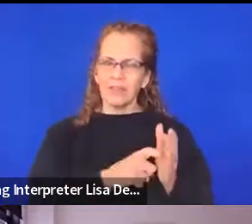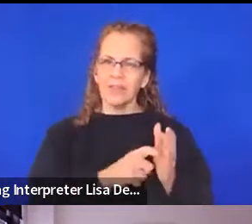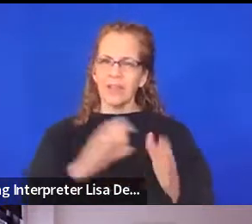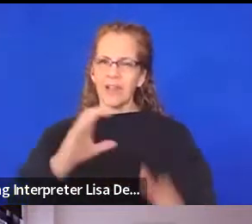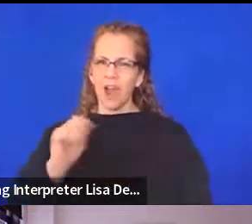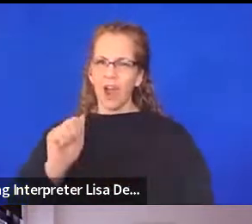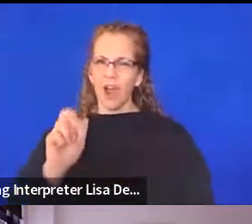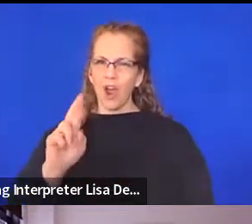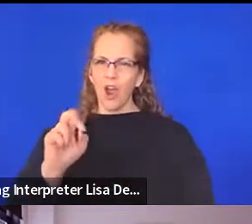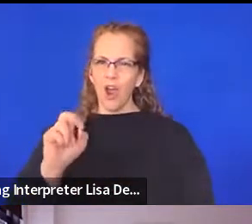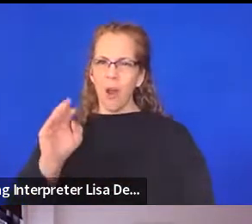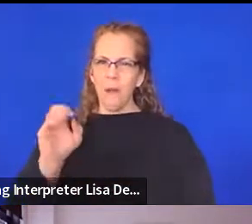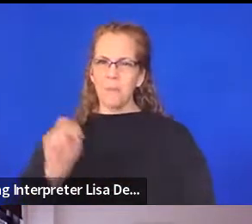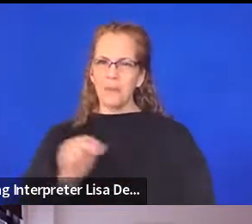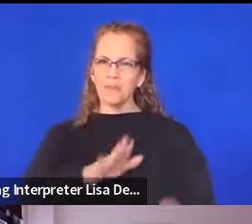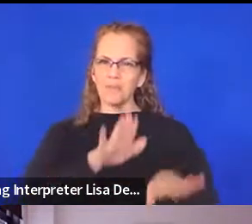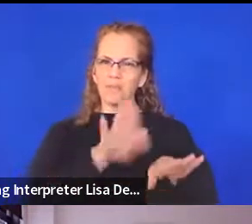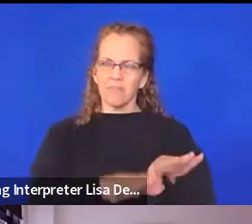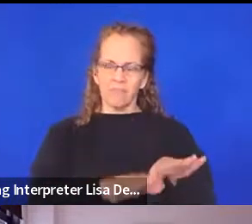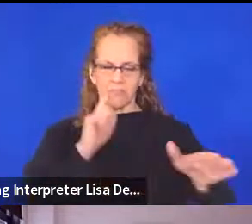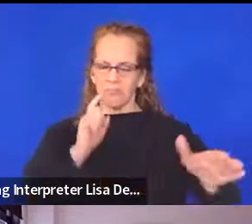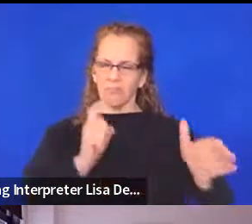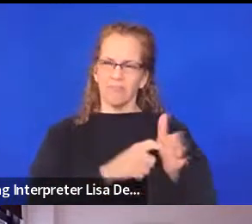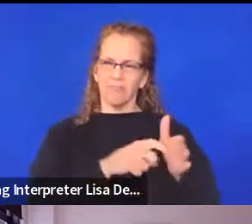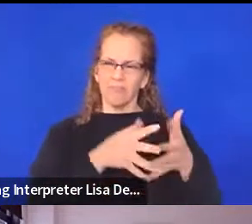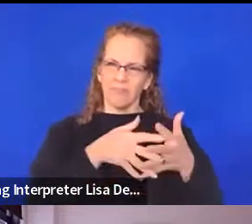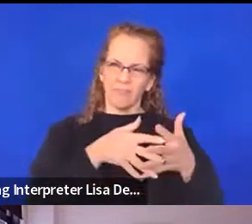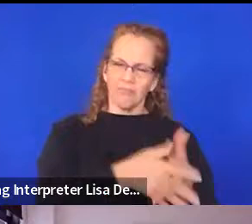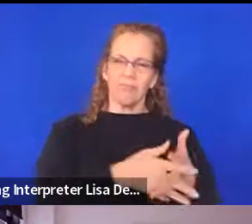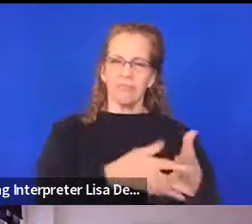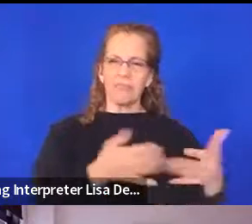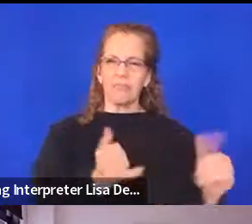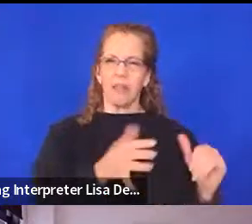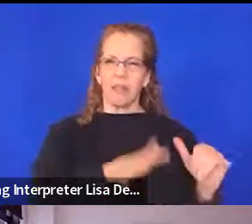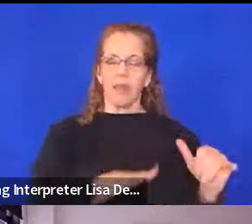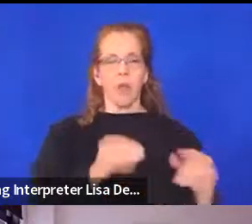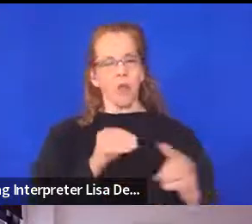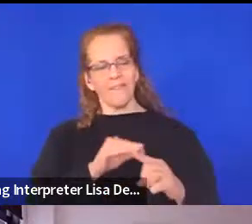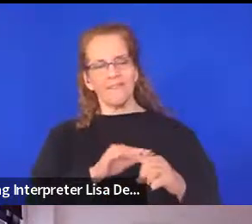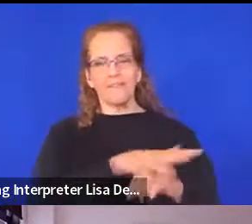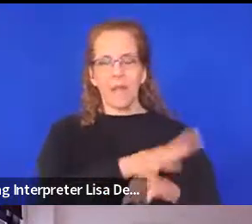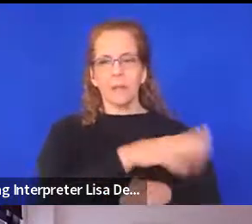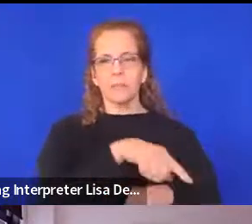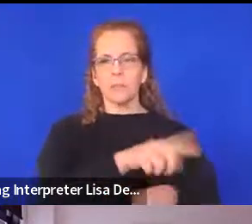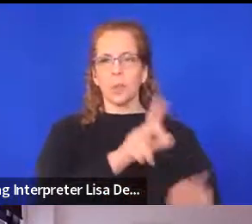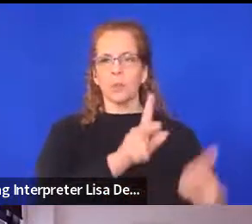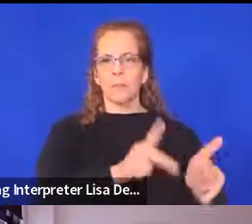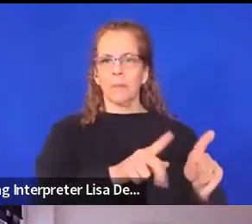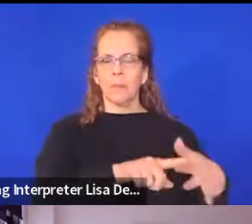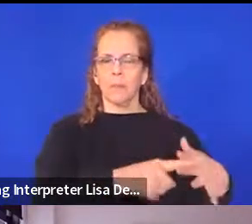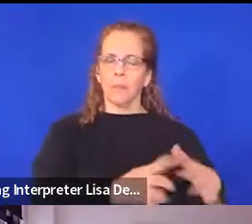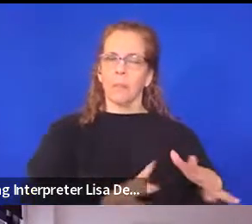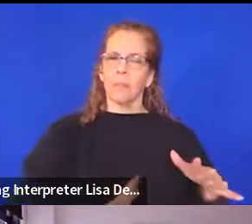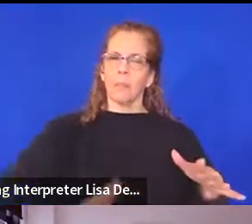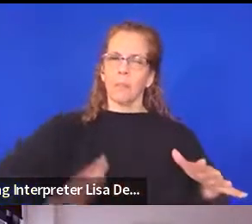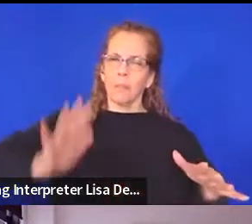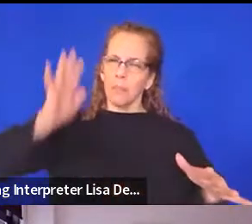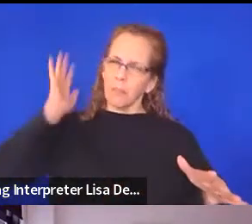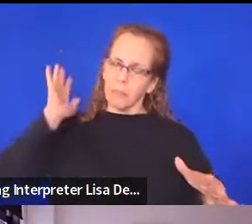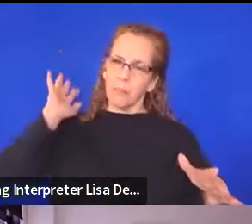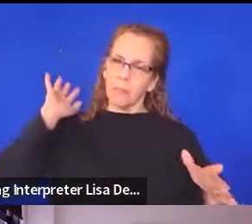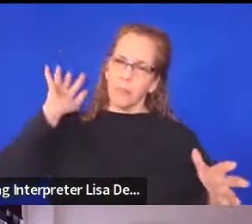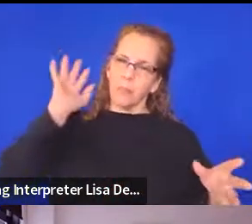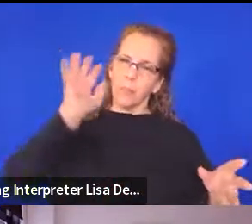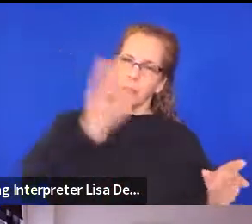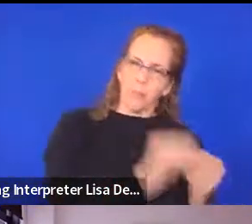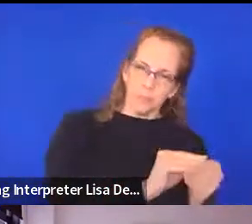that disproportionately affect Indigenous people worldwide. I invite you to join me in acknowledging all of this, as well